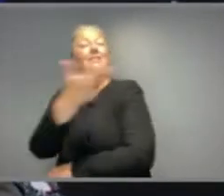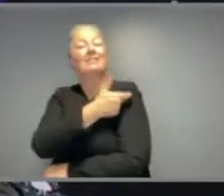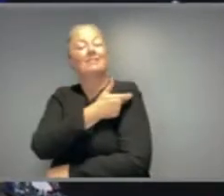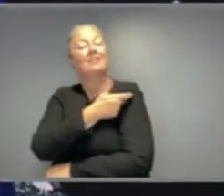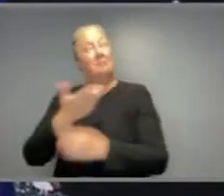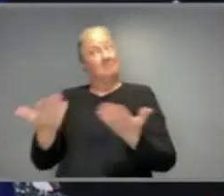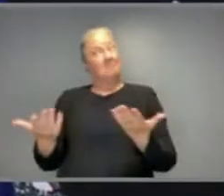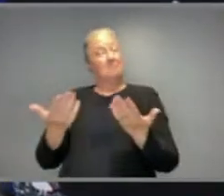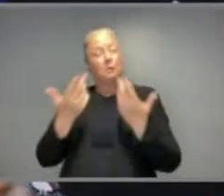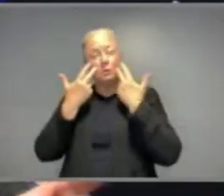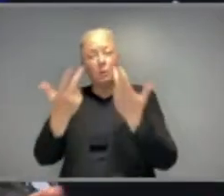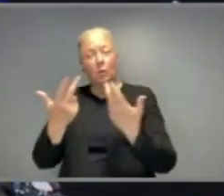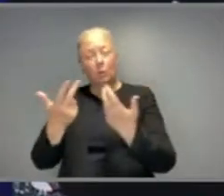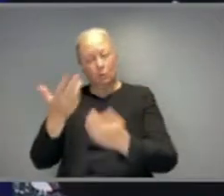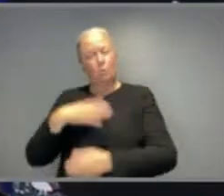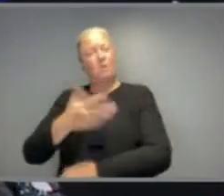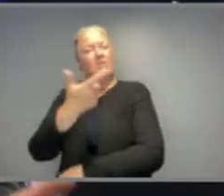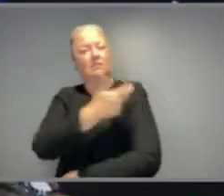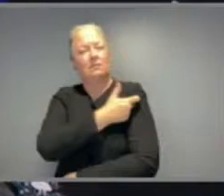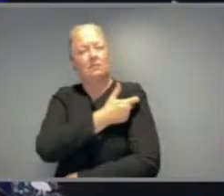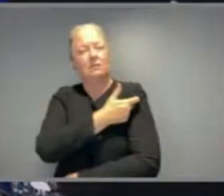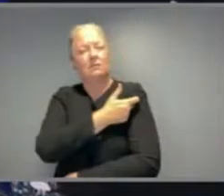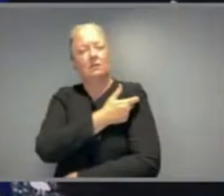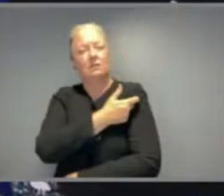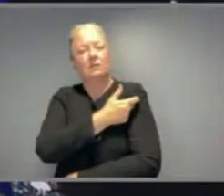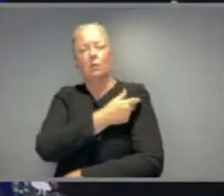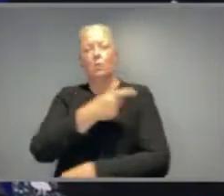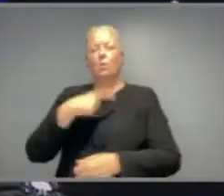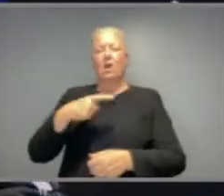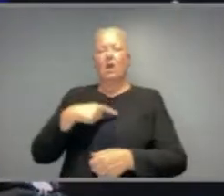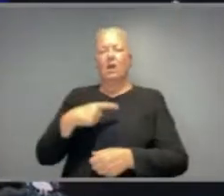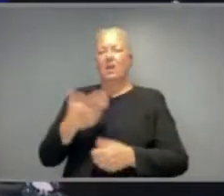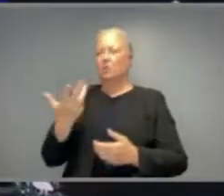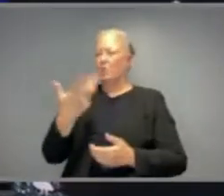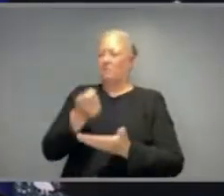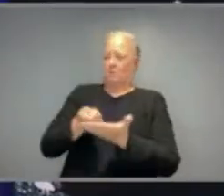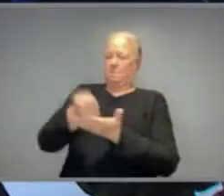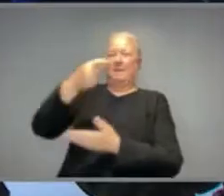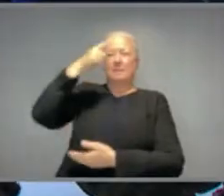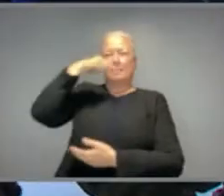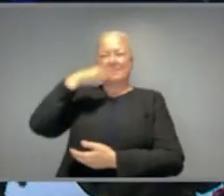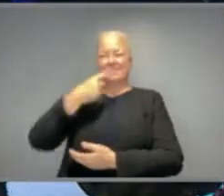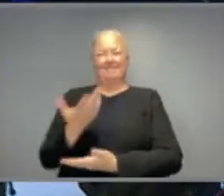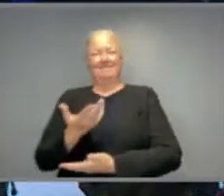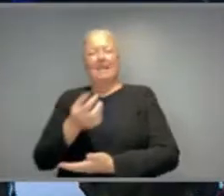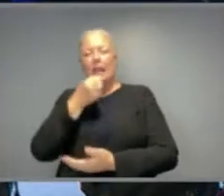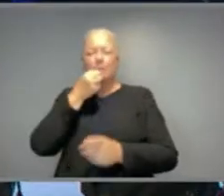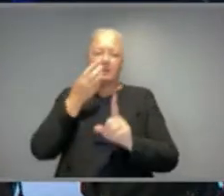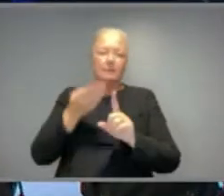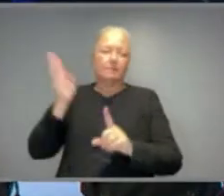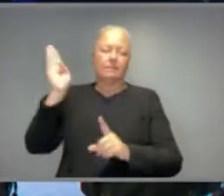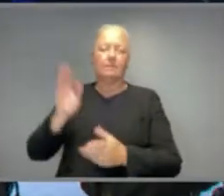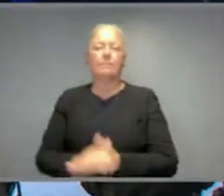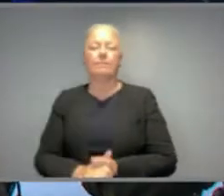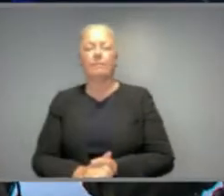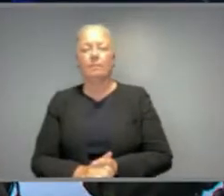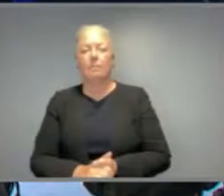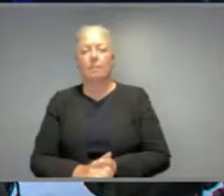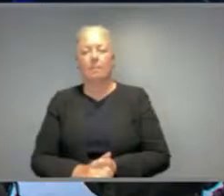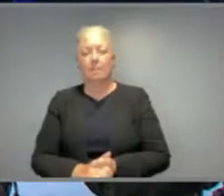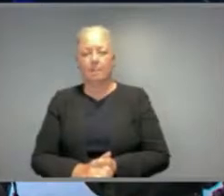for the vaccine, I'm not sure why you have to pay people. Yeah, so the eligibility checker